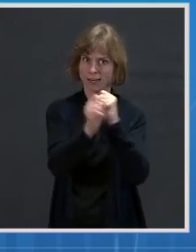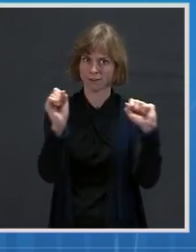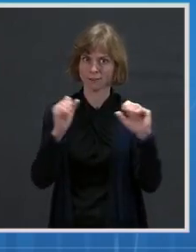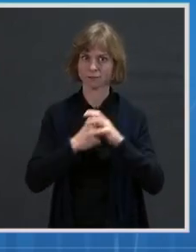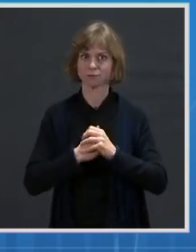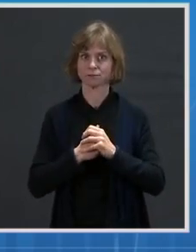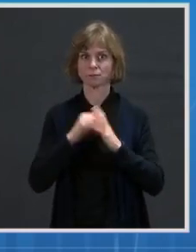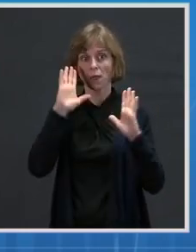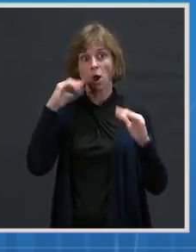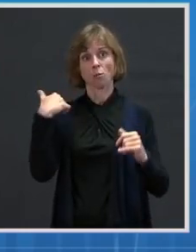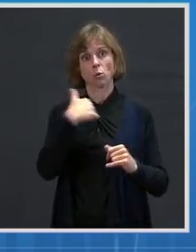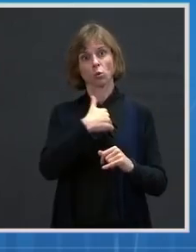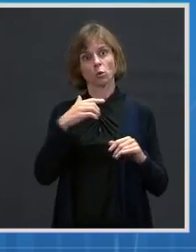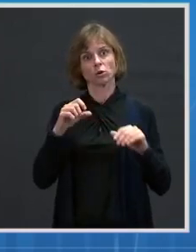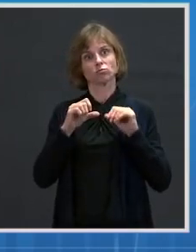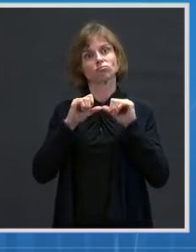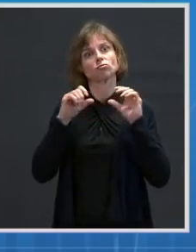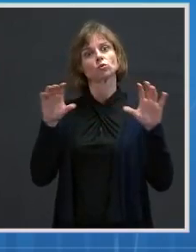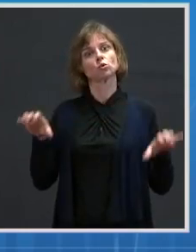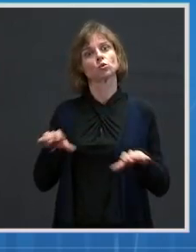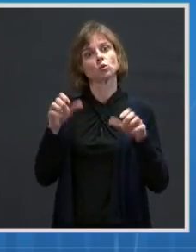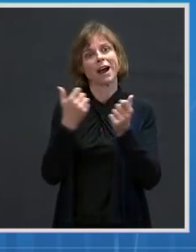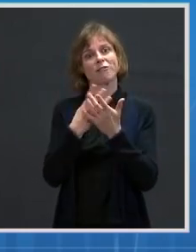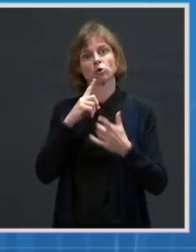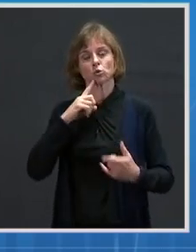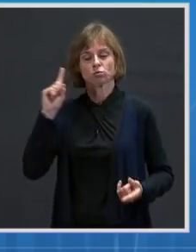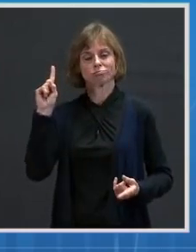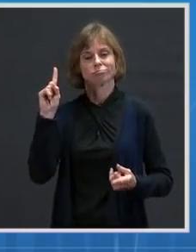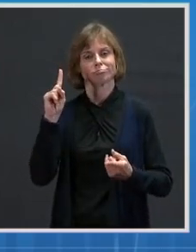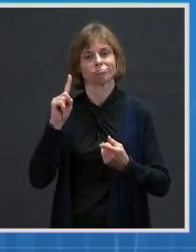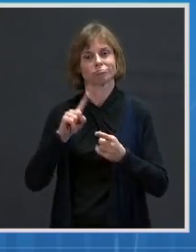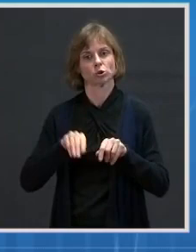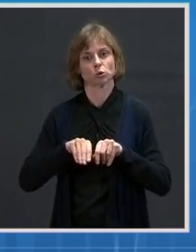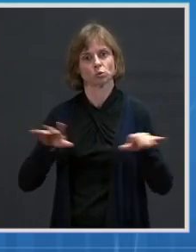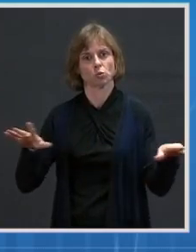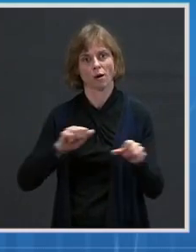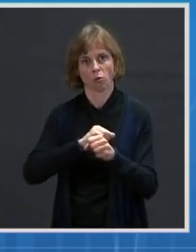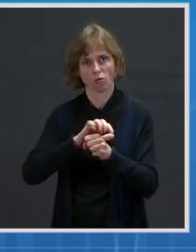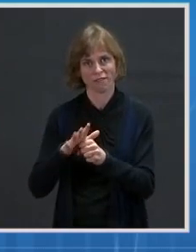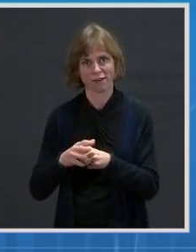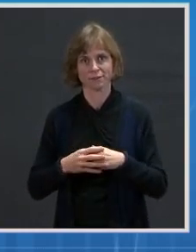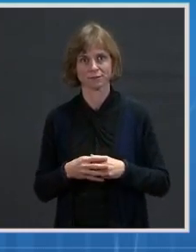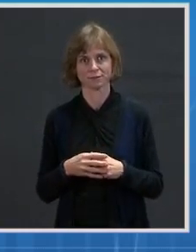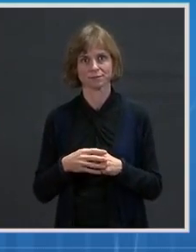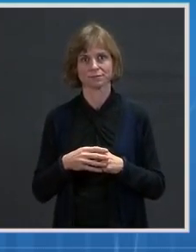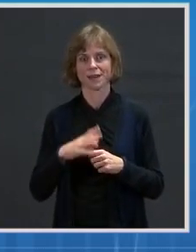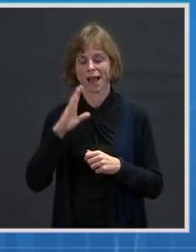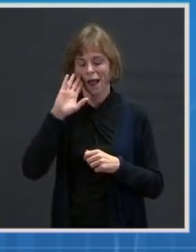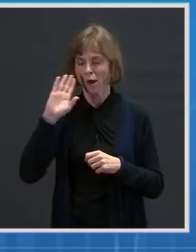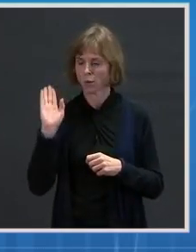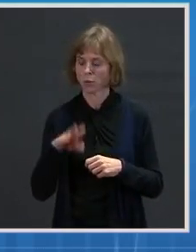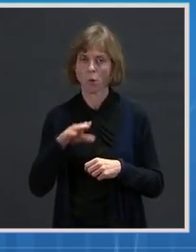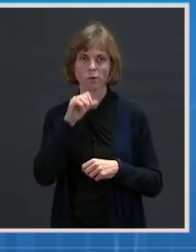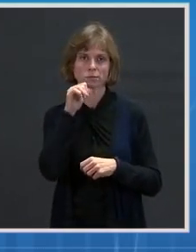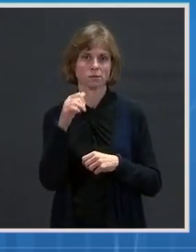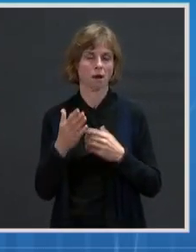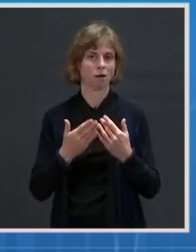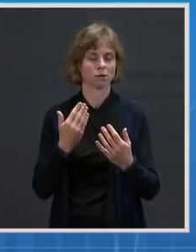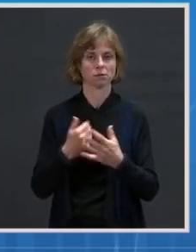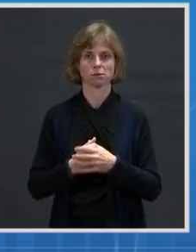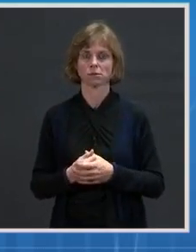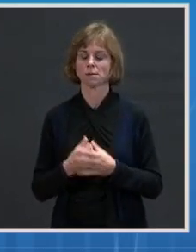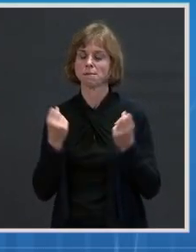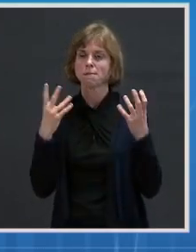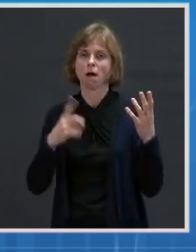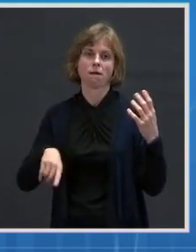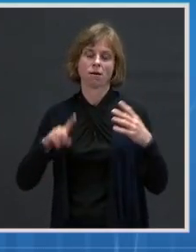do our part to drive down the number of cases and reduce the spread of COVID-19. I know this is not easy, and so many of us are